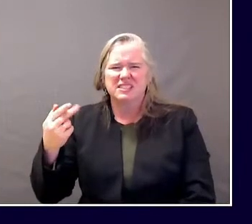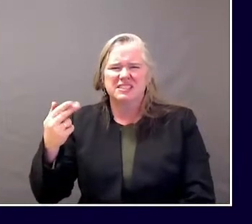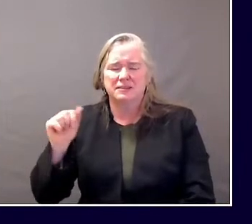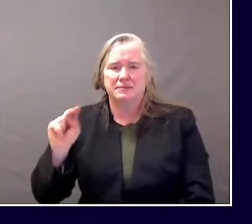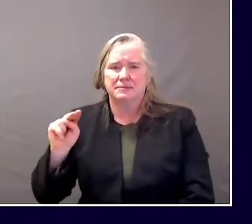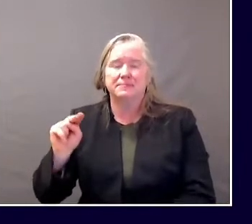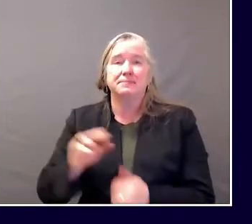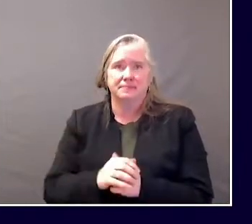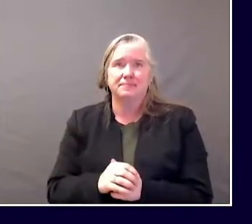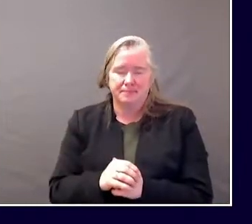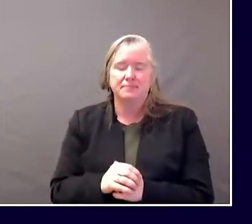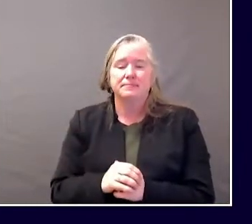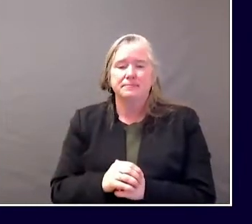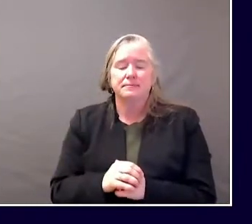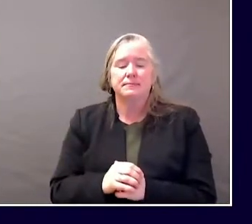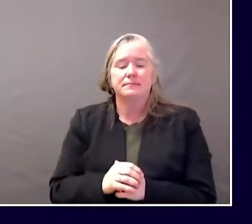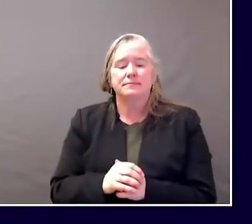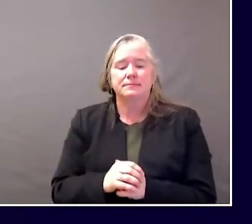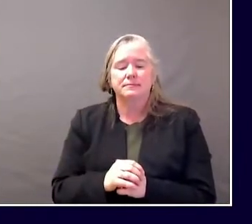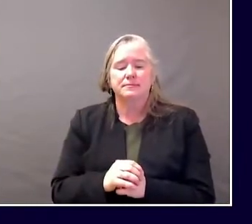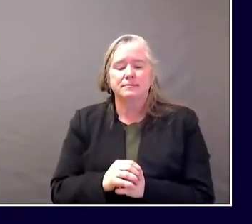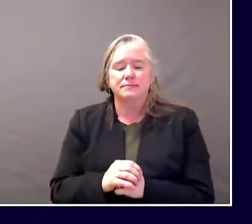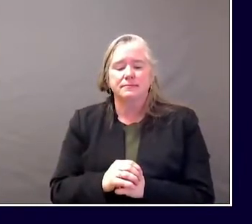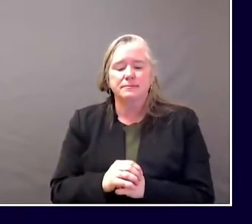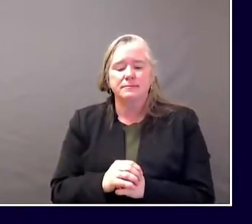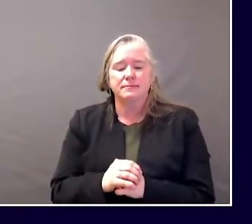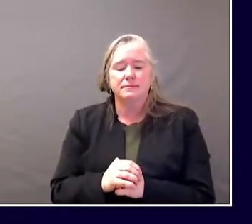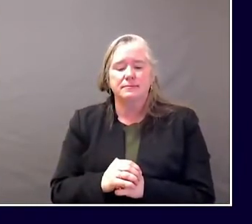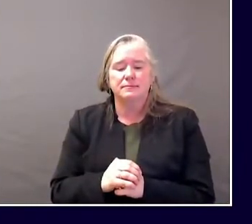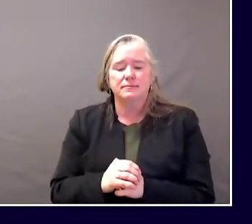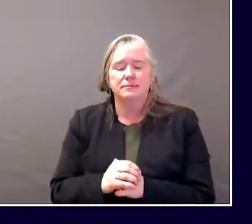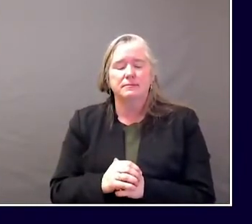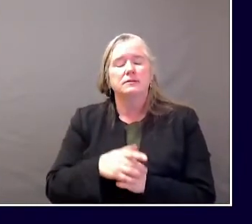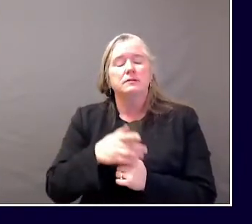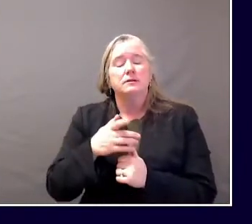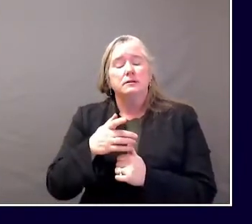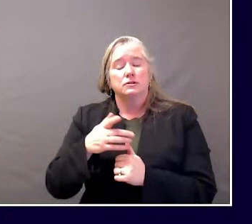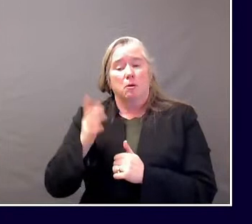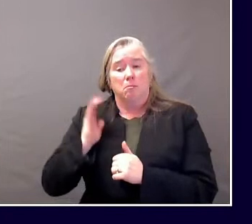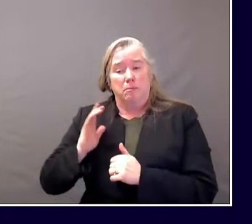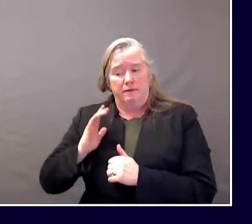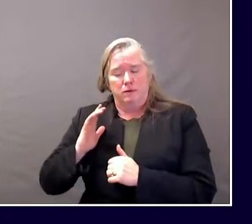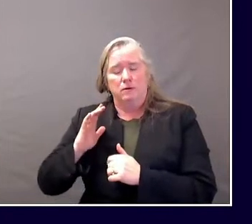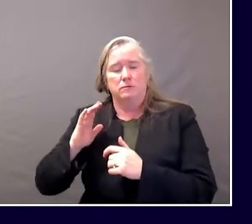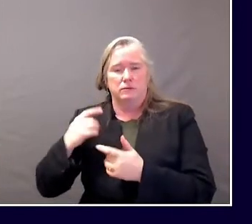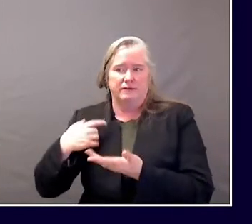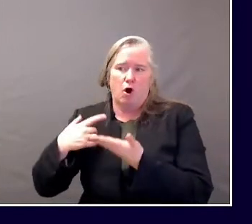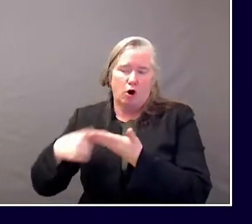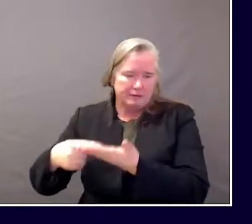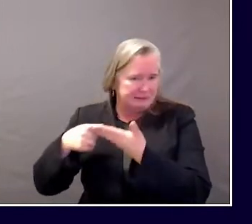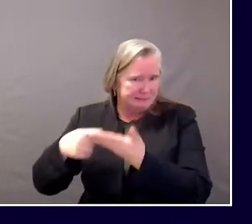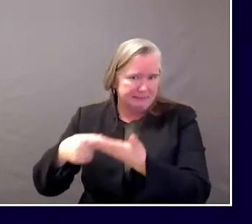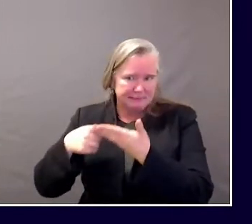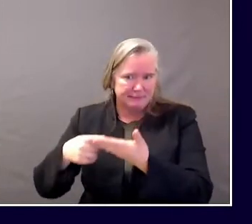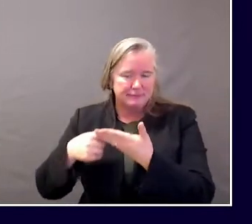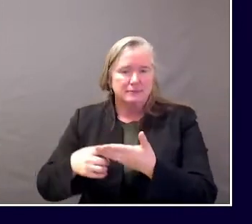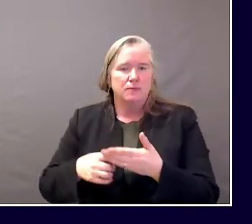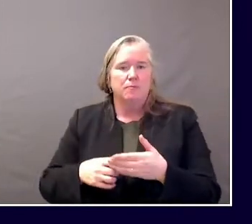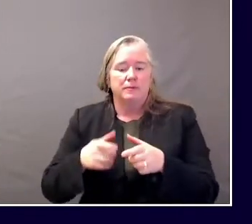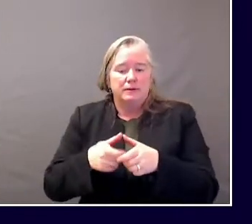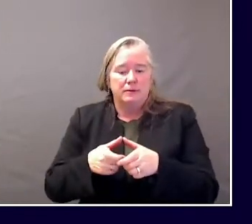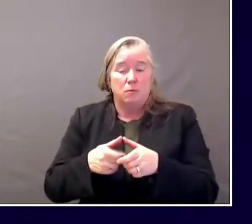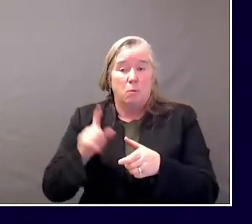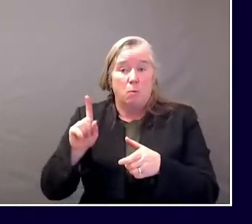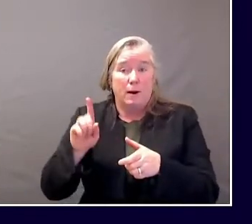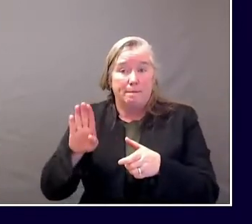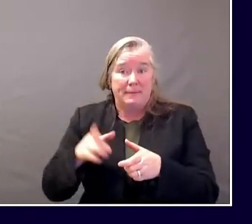relates to, we talked at length about when people who are in the next phase will know. I think, that's obviously a lot of people have